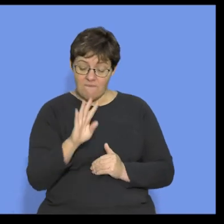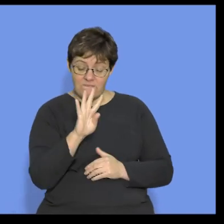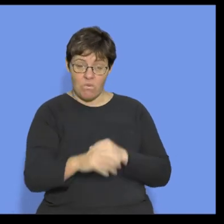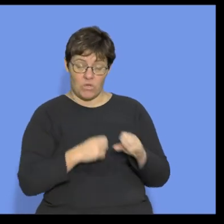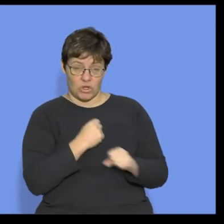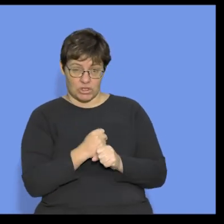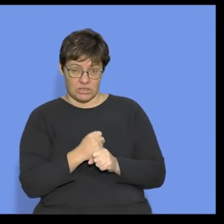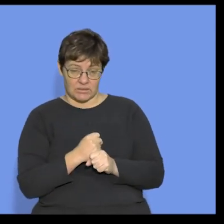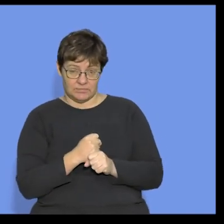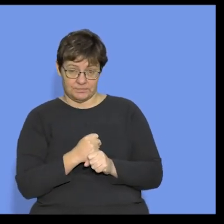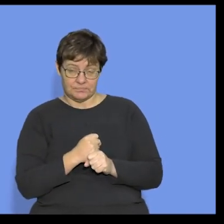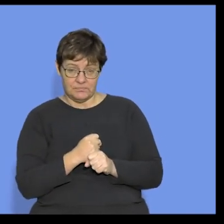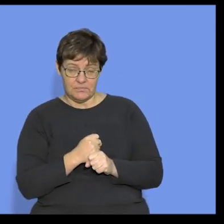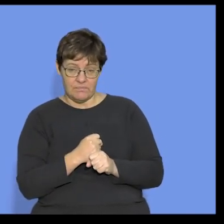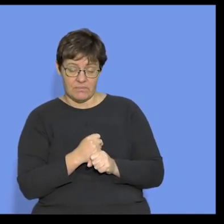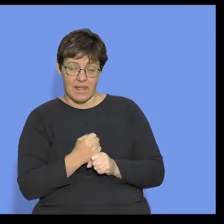beyond 4 years,